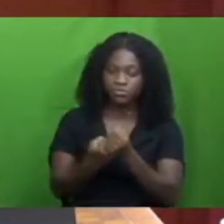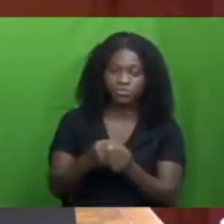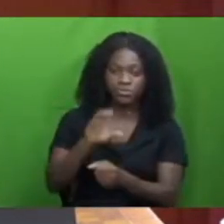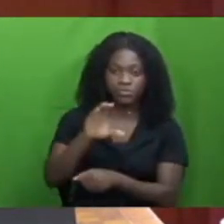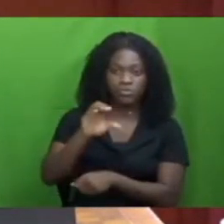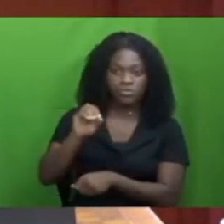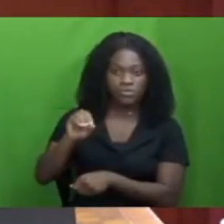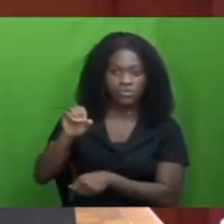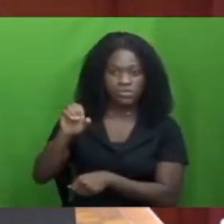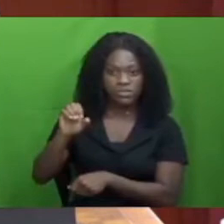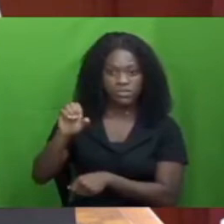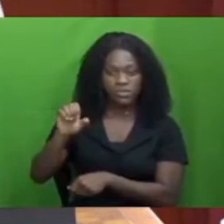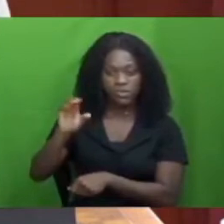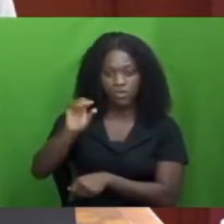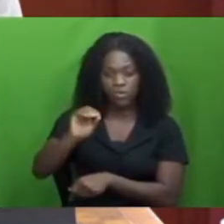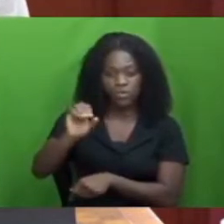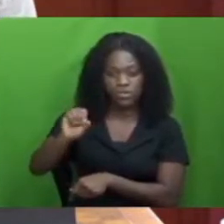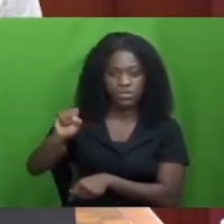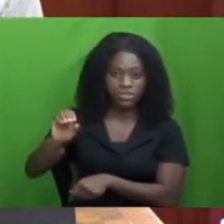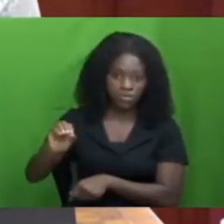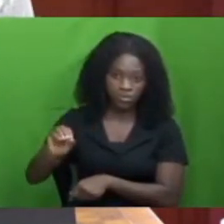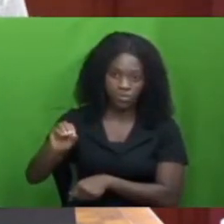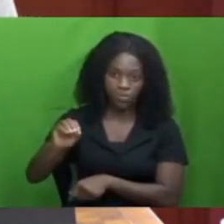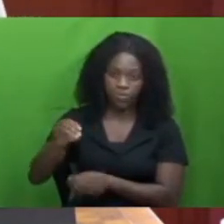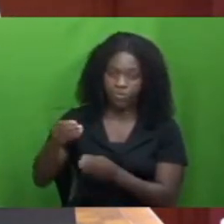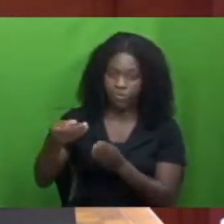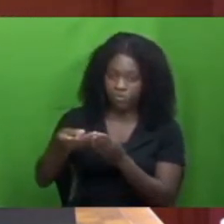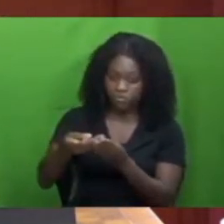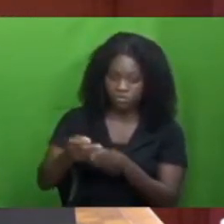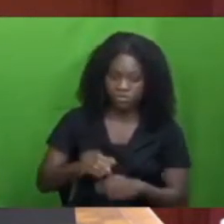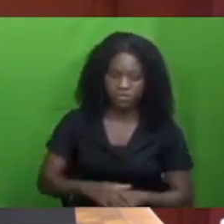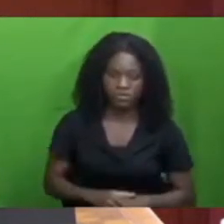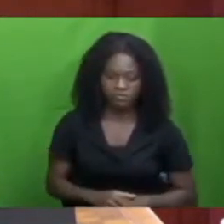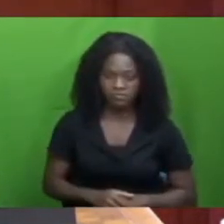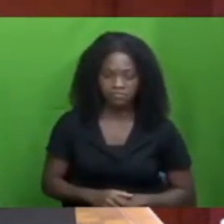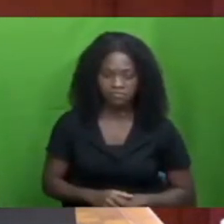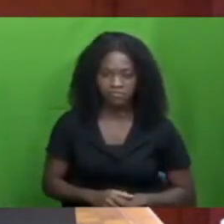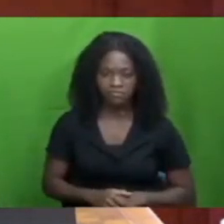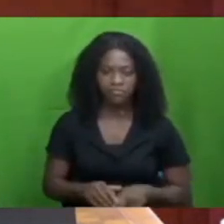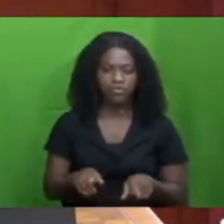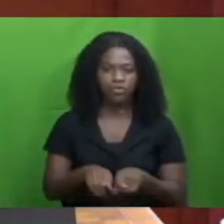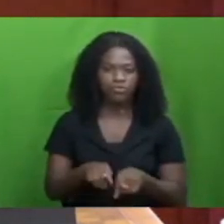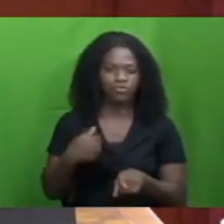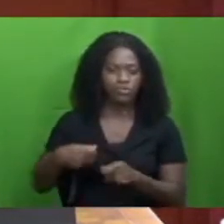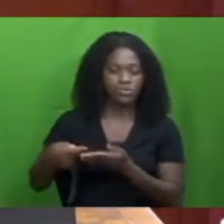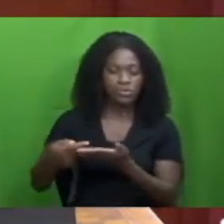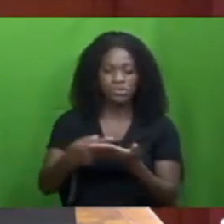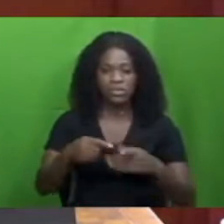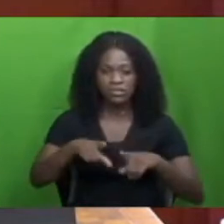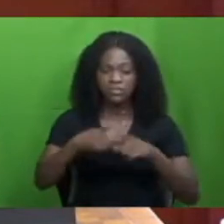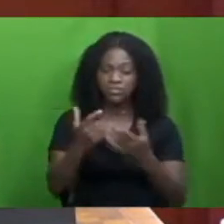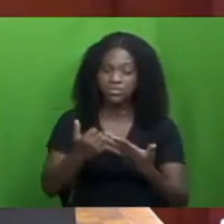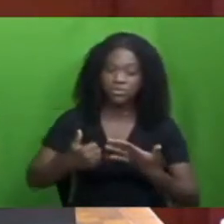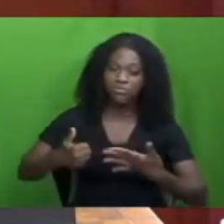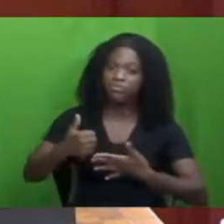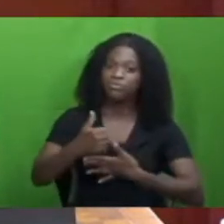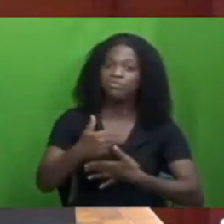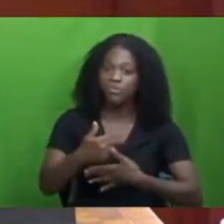with France. Mr. Speaker, I have also discussed the significant improvements in the